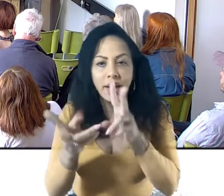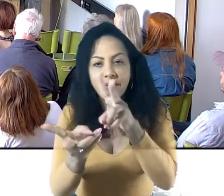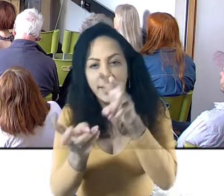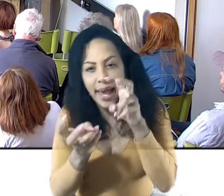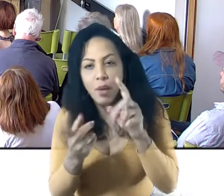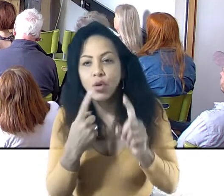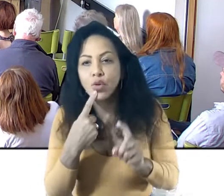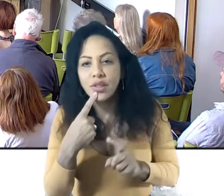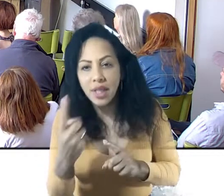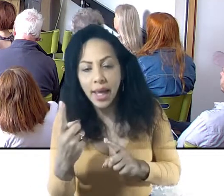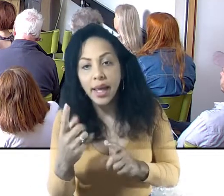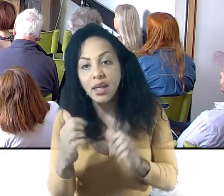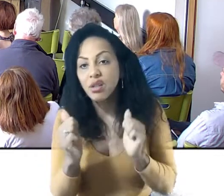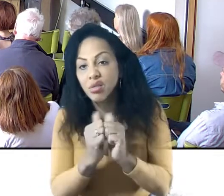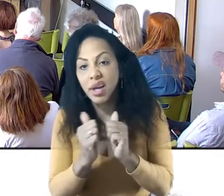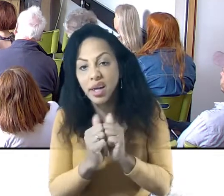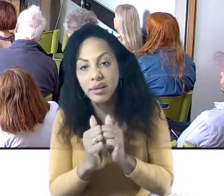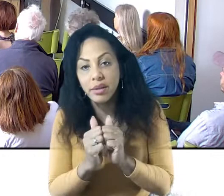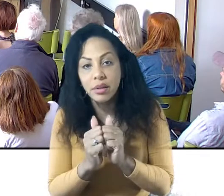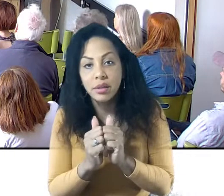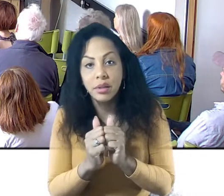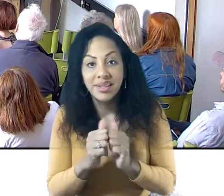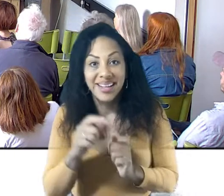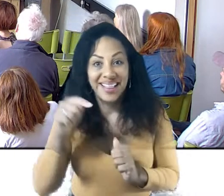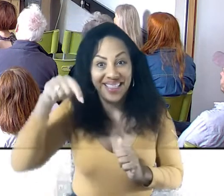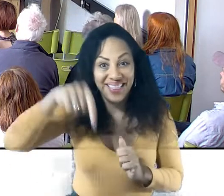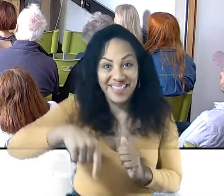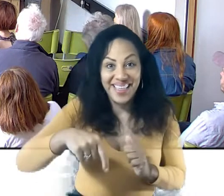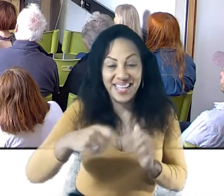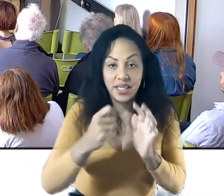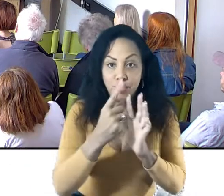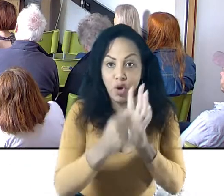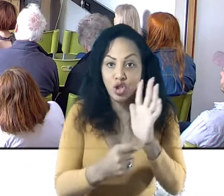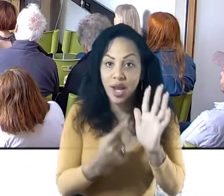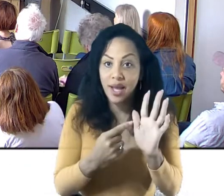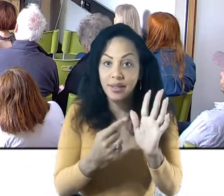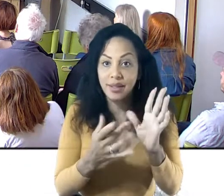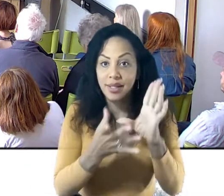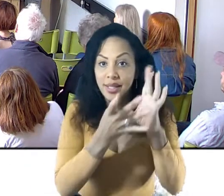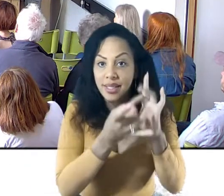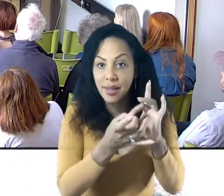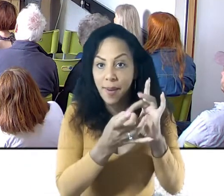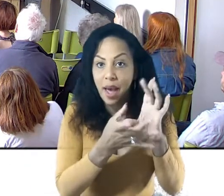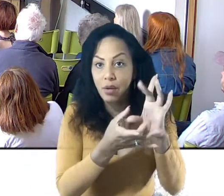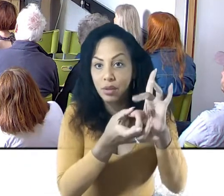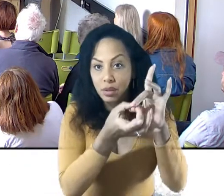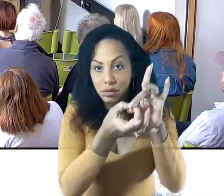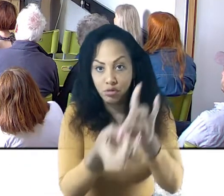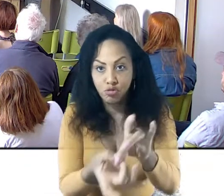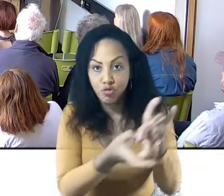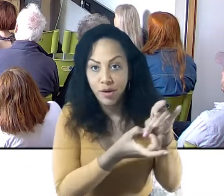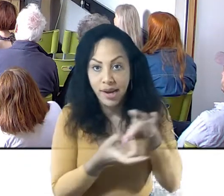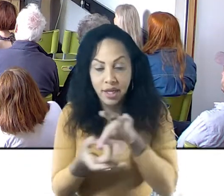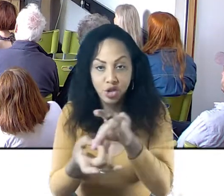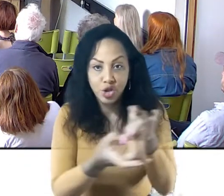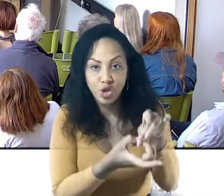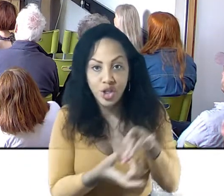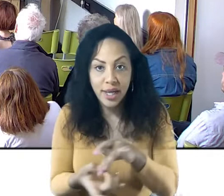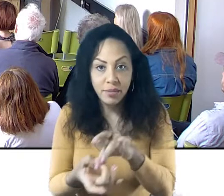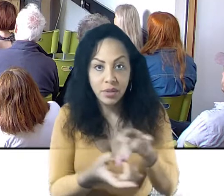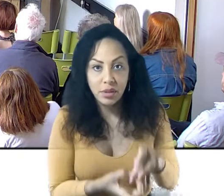This is about relationships. Do you know what? This is amazing. I've just realised I'm just about to say exactly what one of the